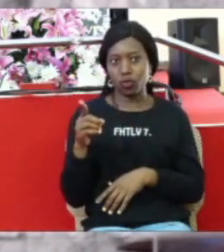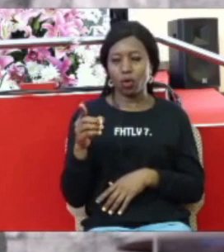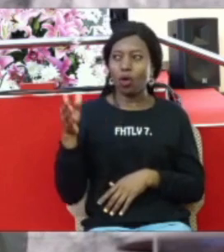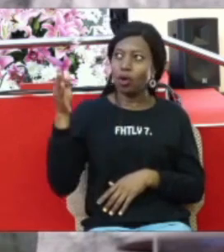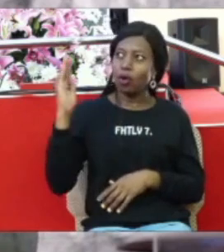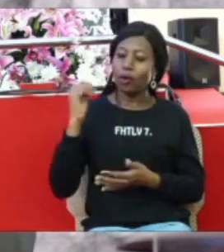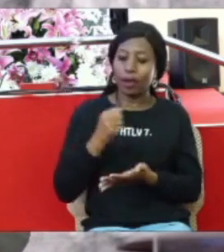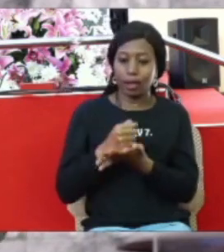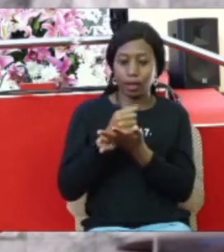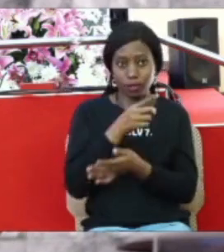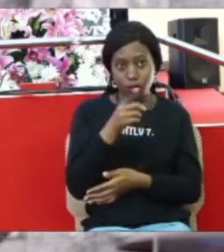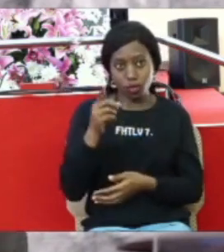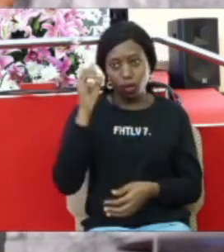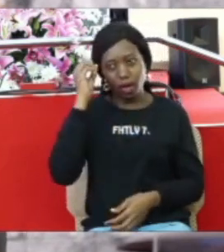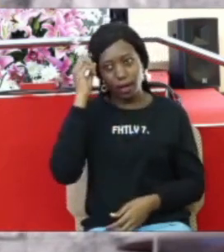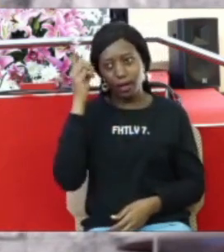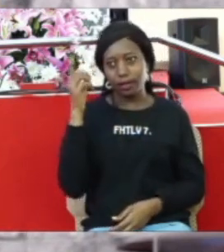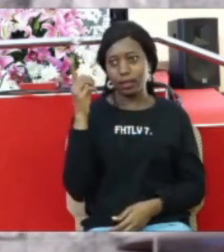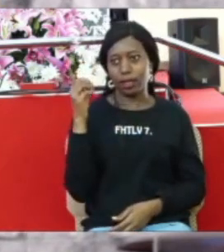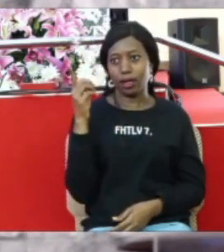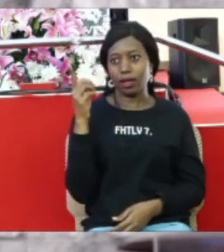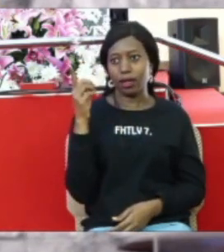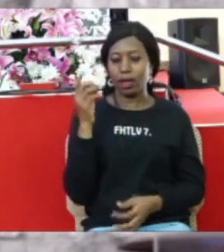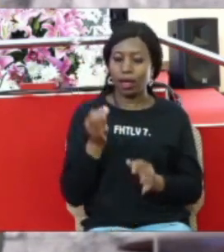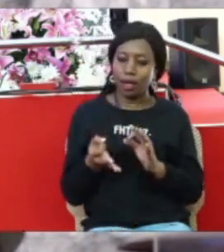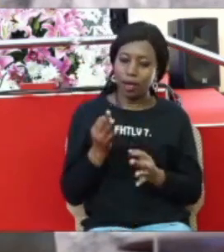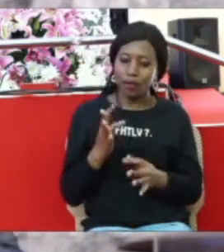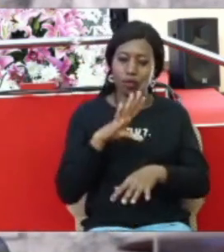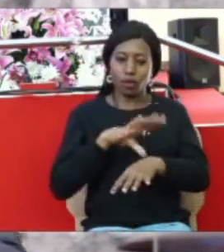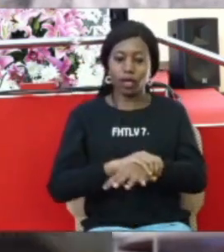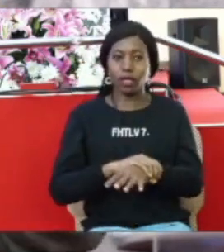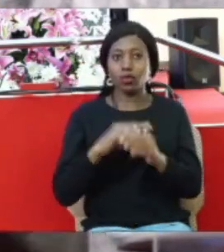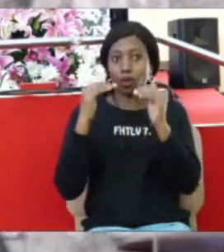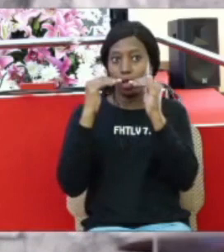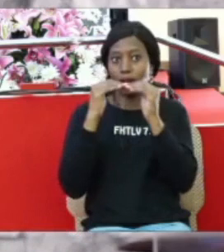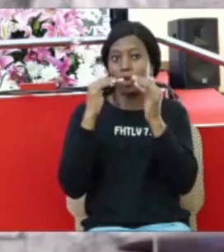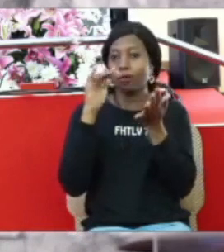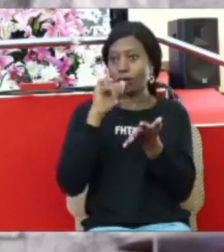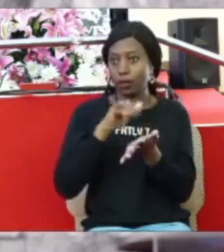you see, it is when I get to that level where I know that God is not only